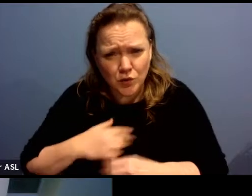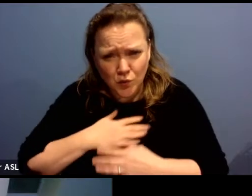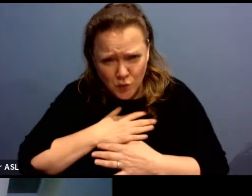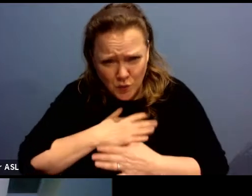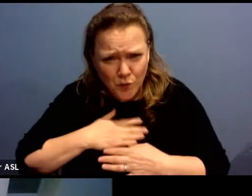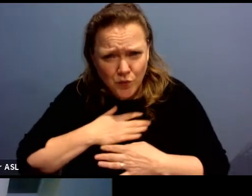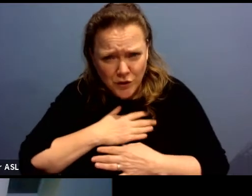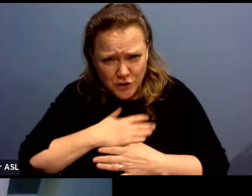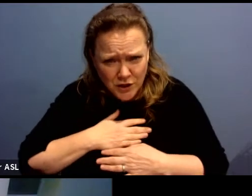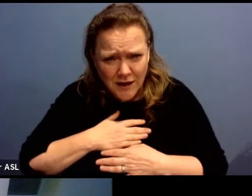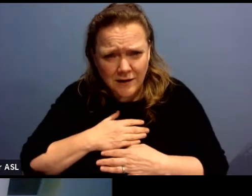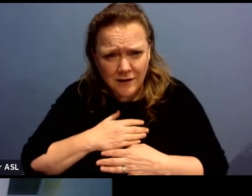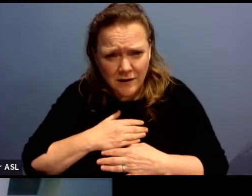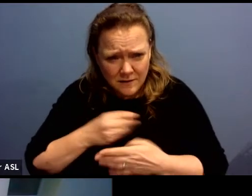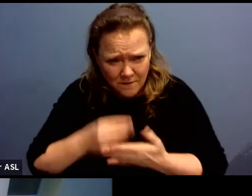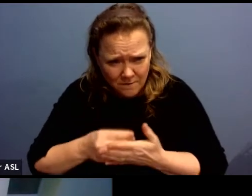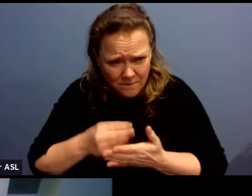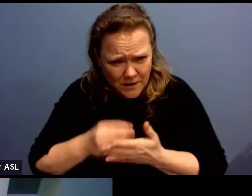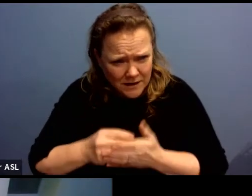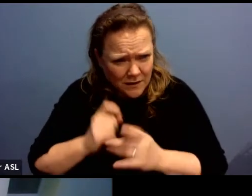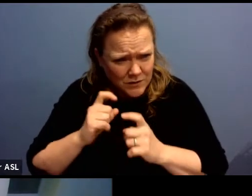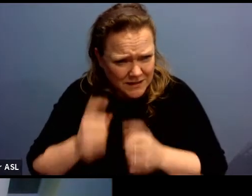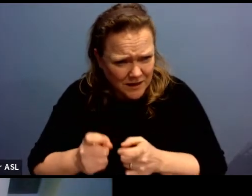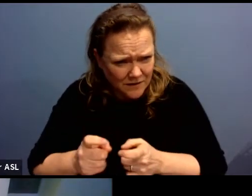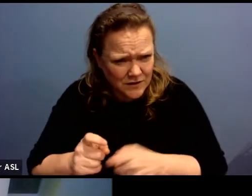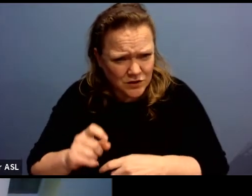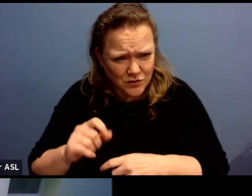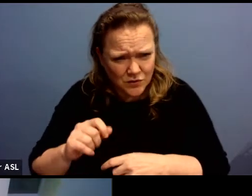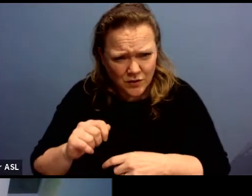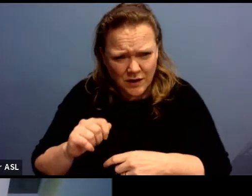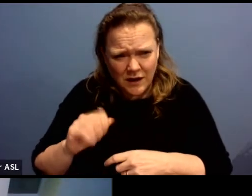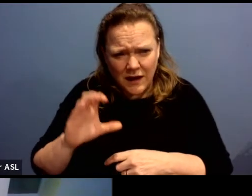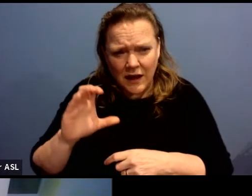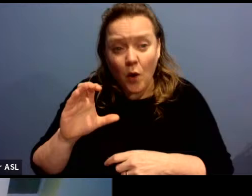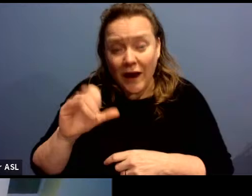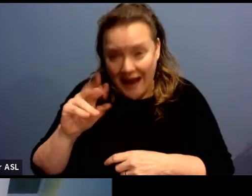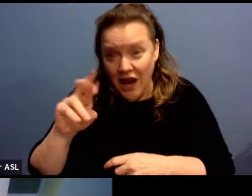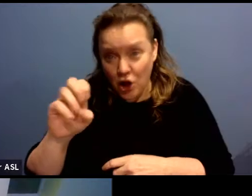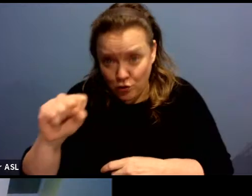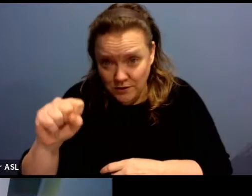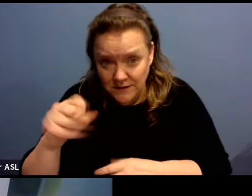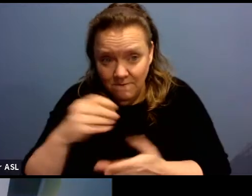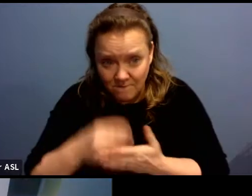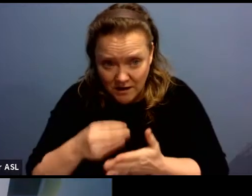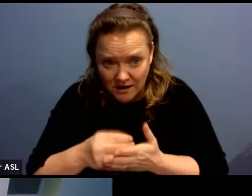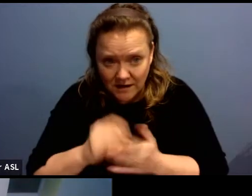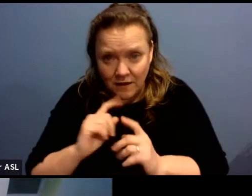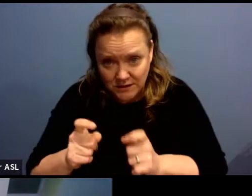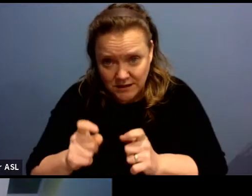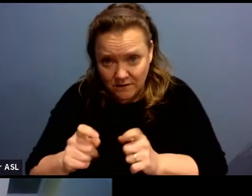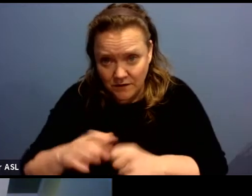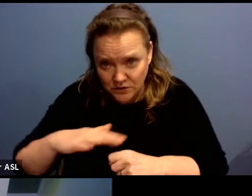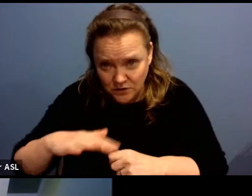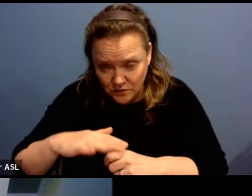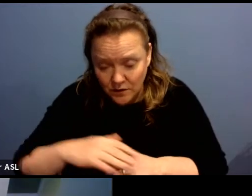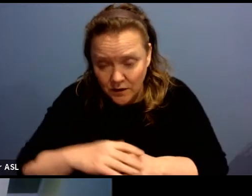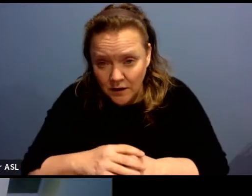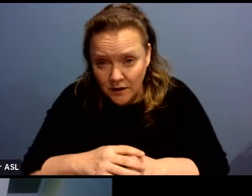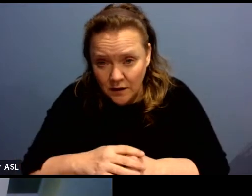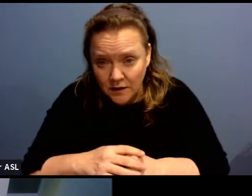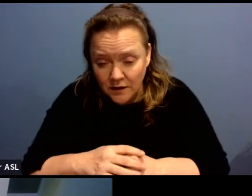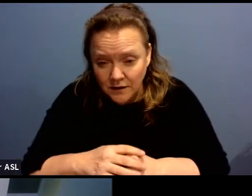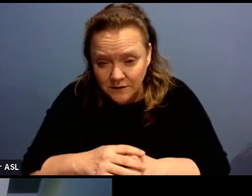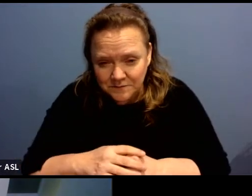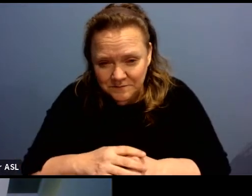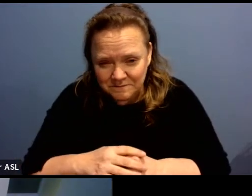to localities last spring. I understand that additional funds from the CRISA Act may also be allocated to local